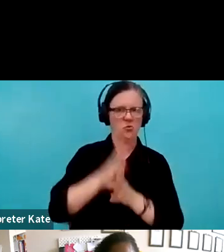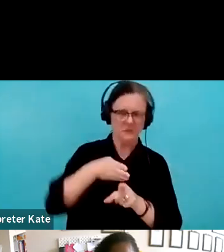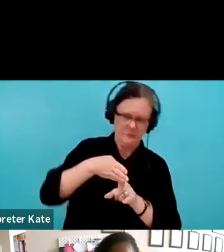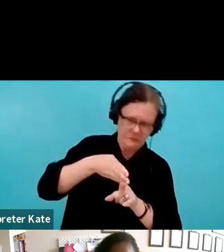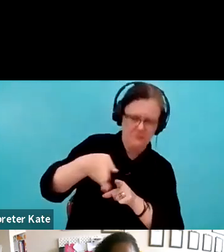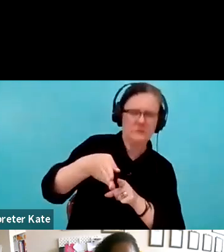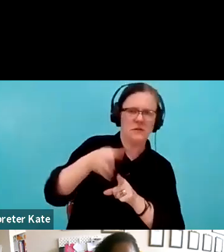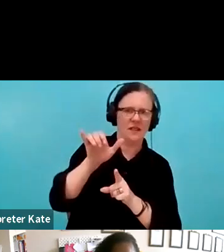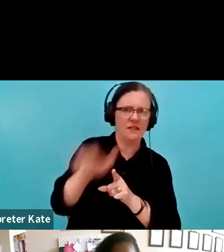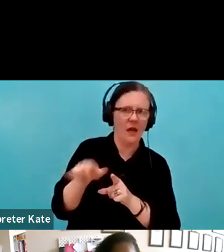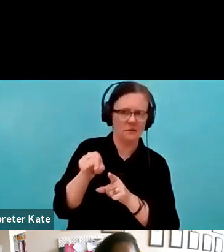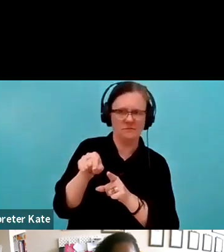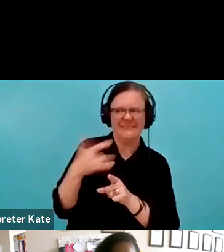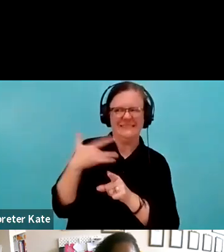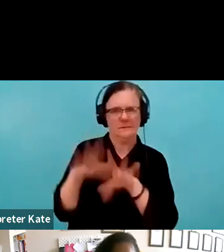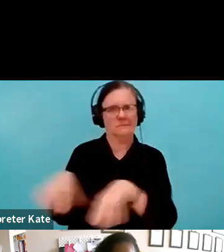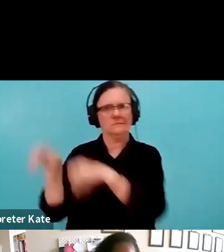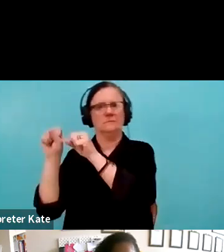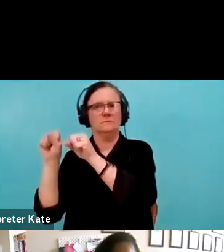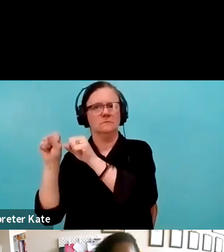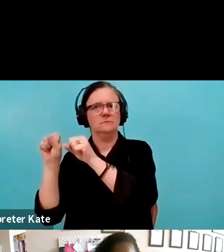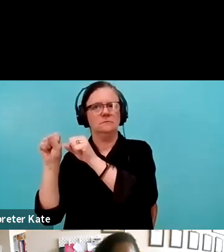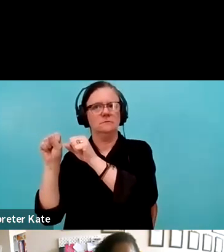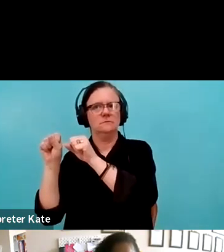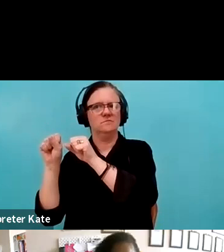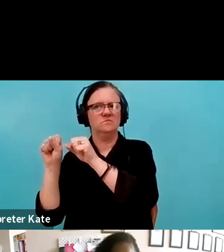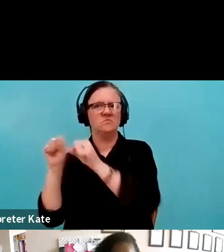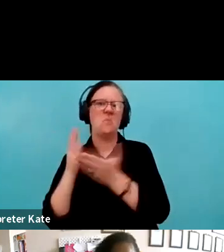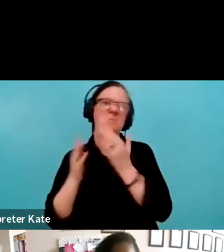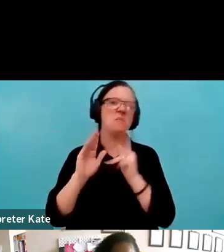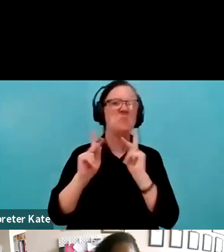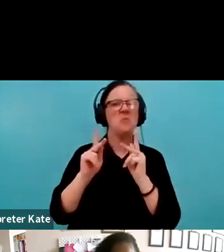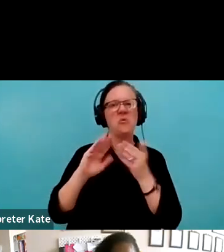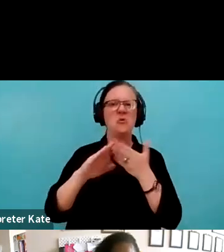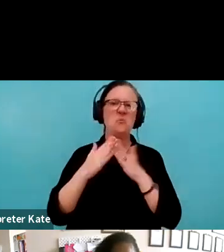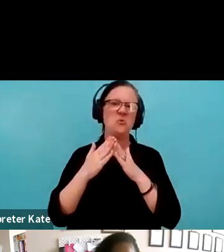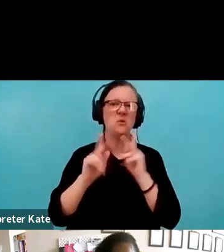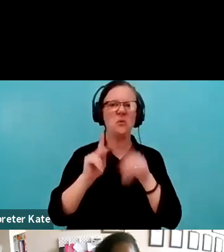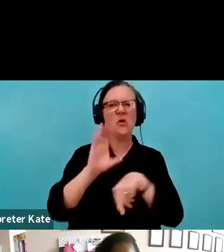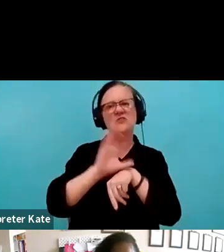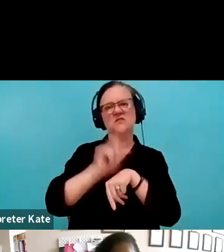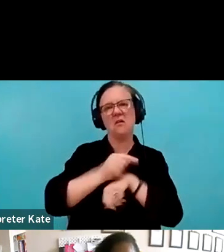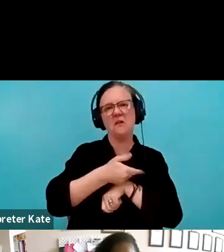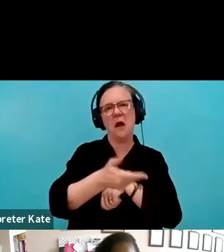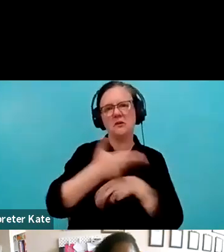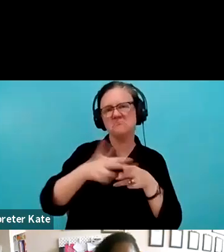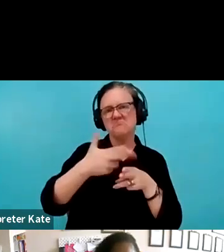impact campaigns is hired, and then maybe people from the community are brought in as consultants, or organizers,